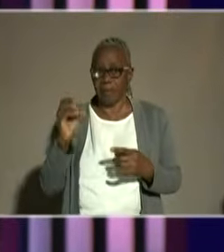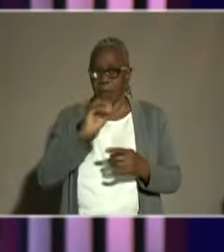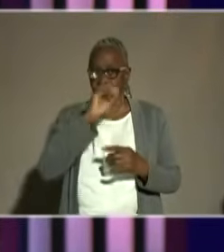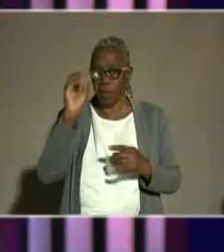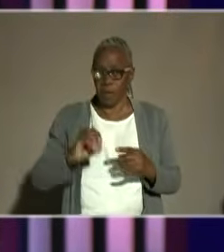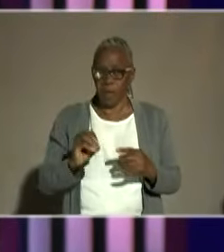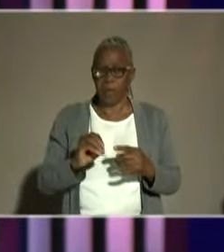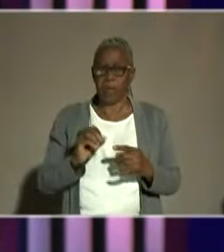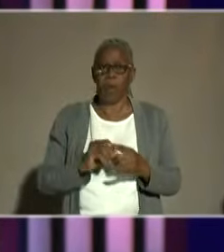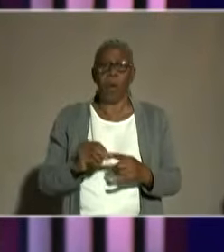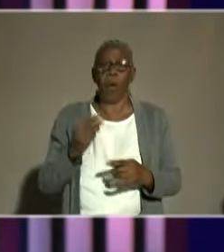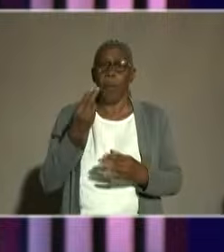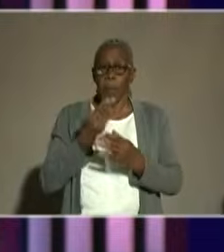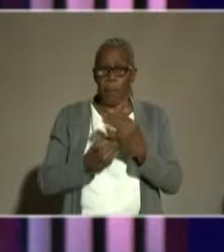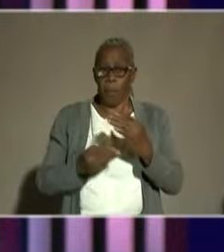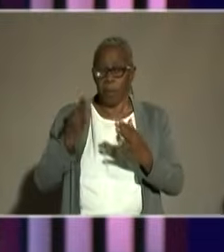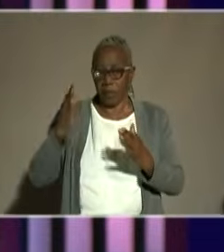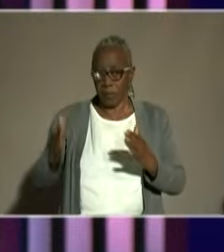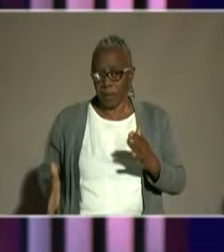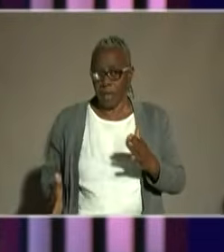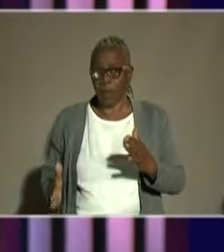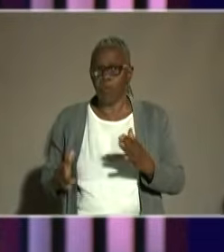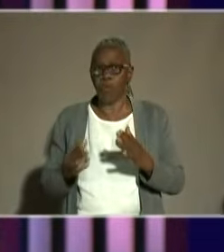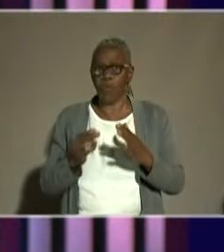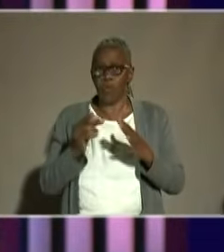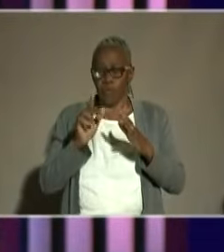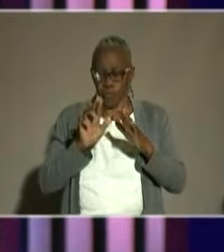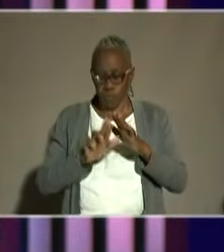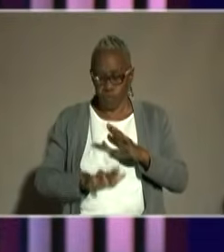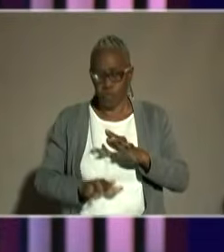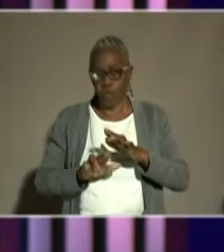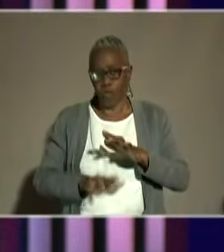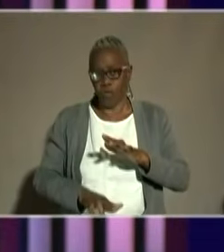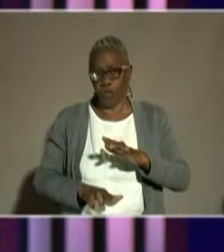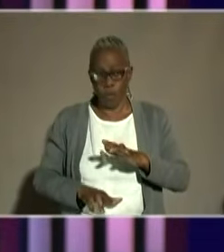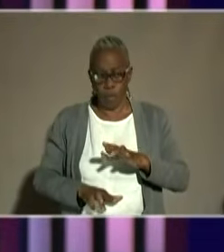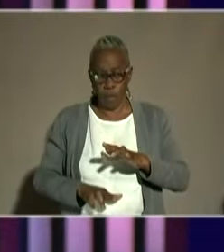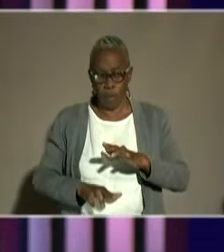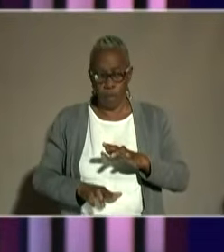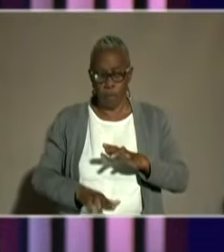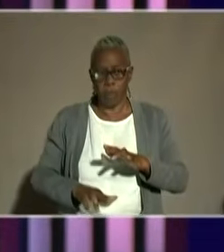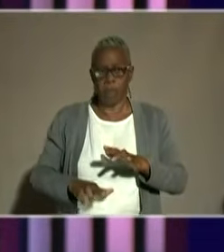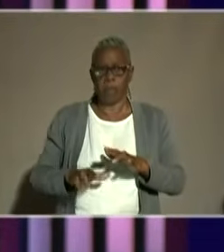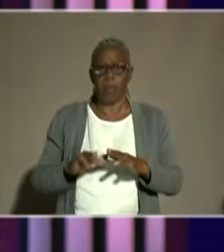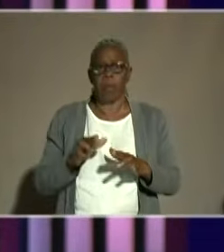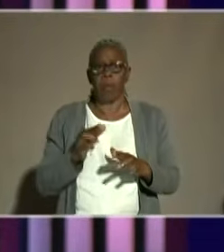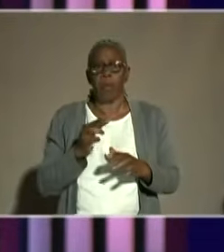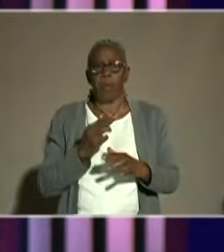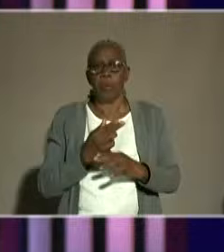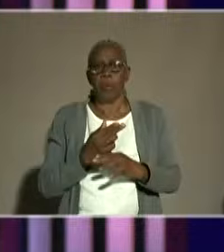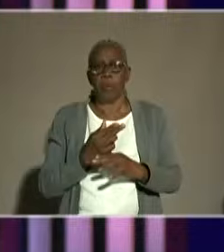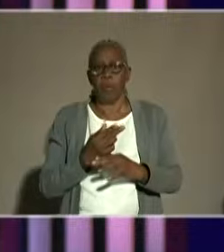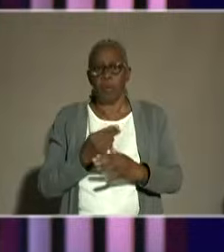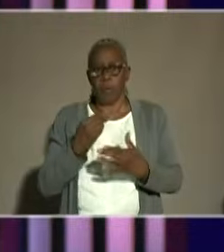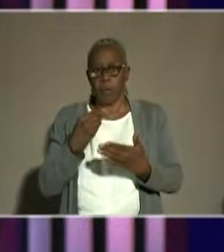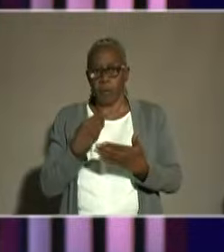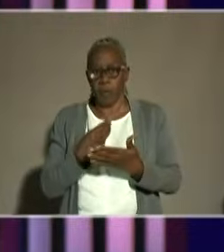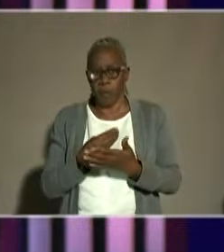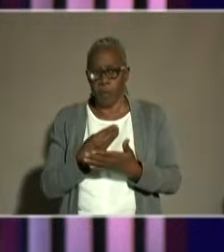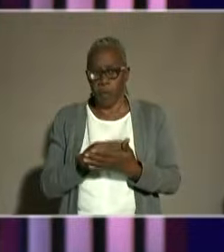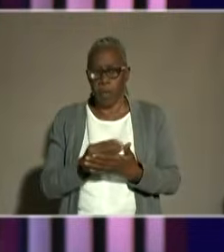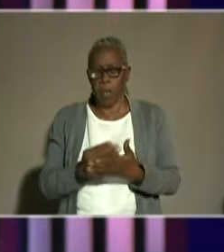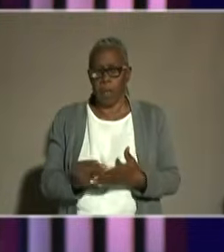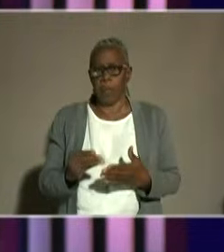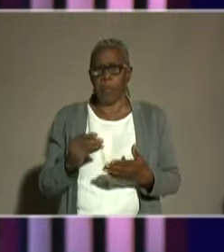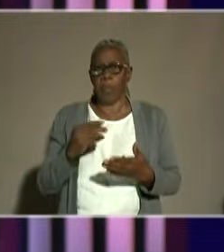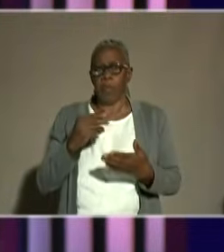both sides. They plan to reduce, they say, income tax from 25 to 15, which is going to help the rich and the ministers who